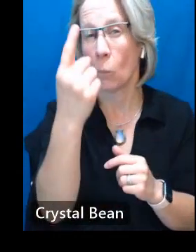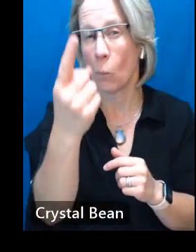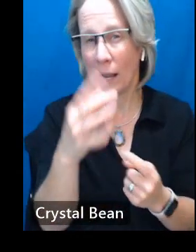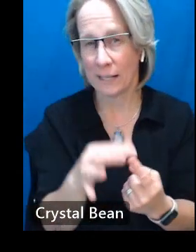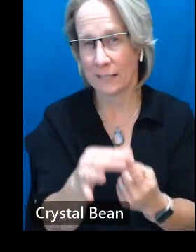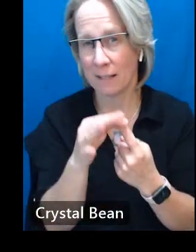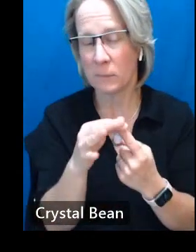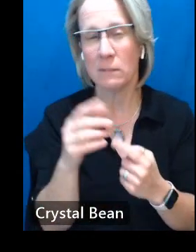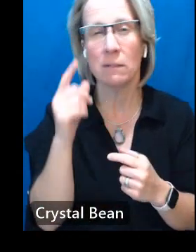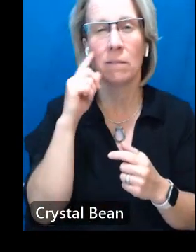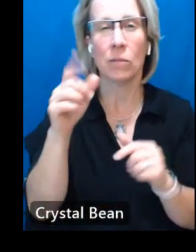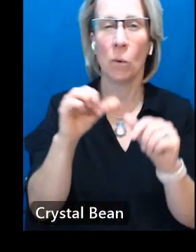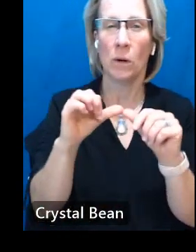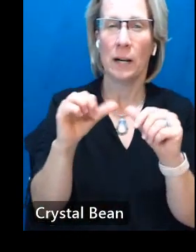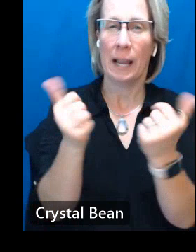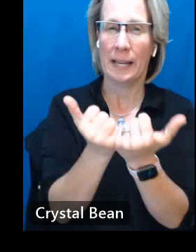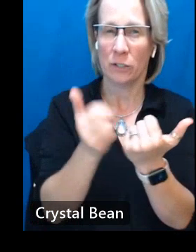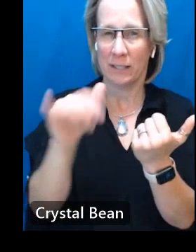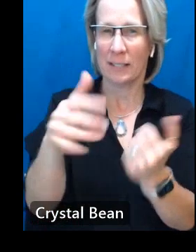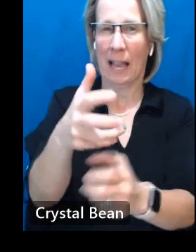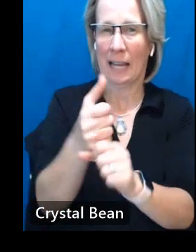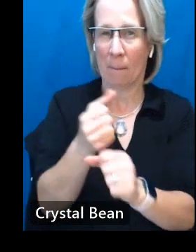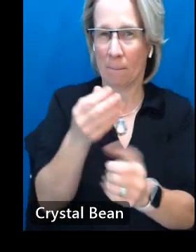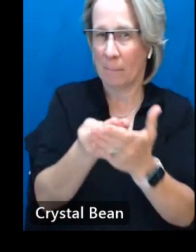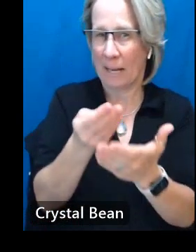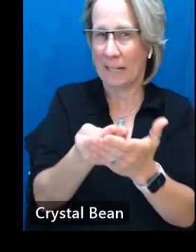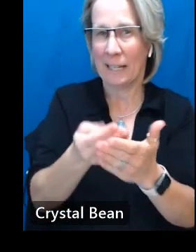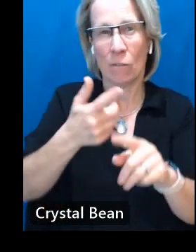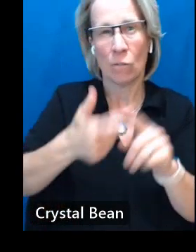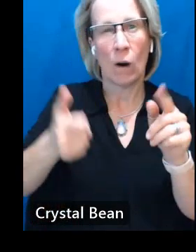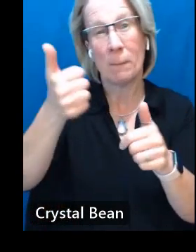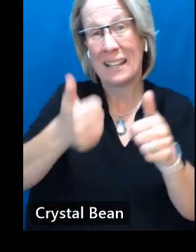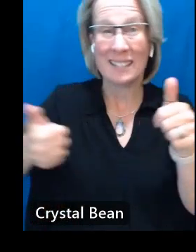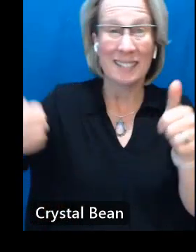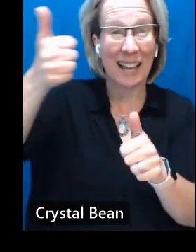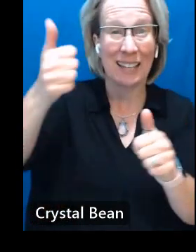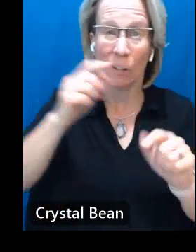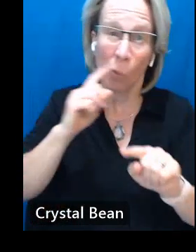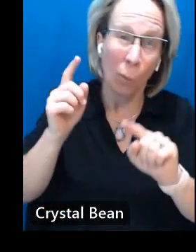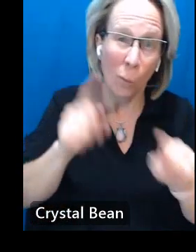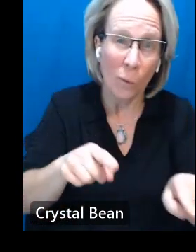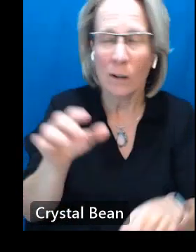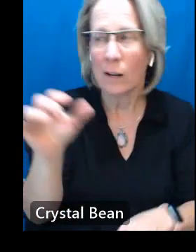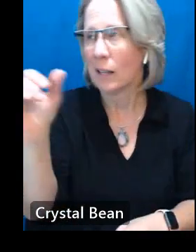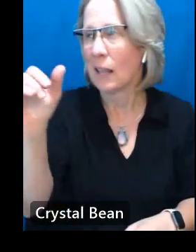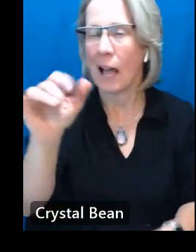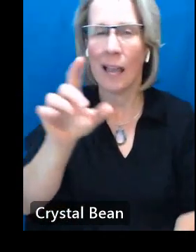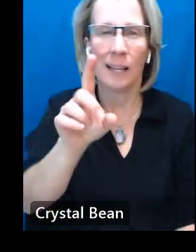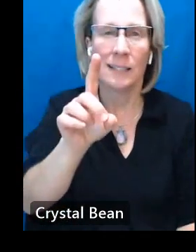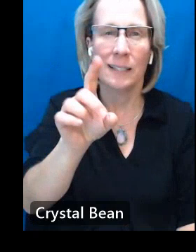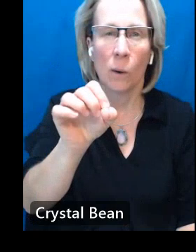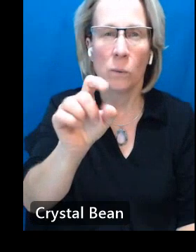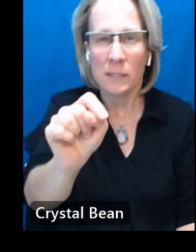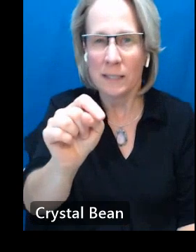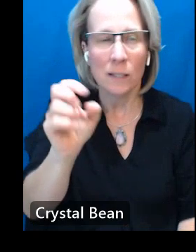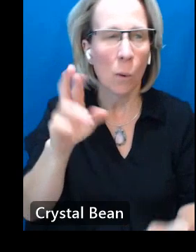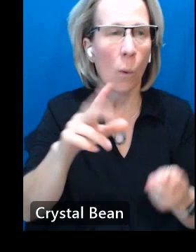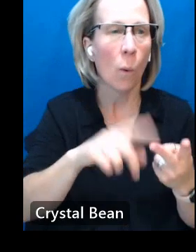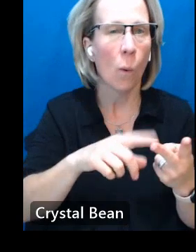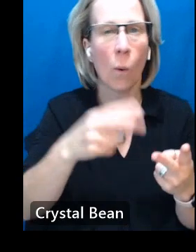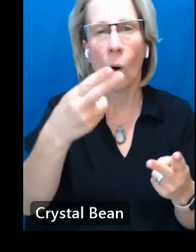agencies that receive money from executive orders, like often DOT or Homeland